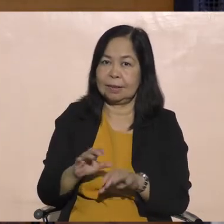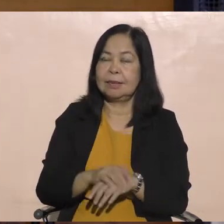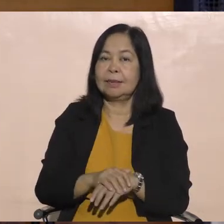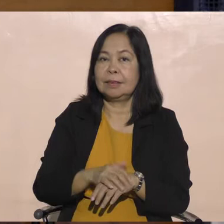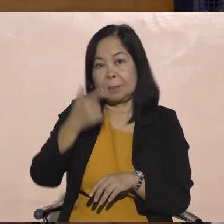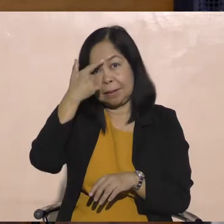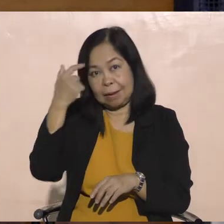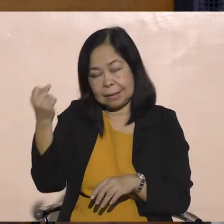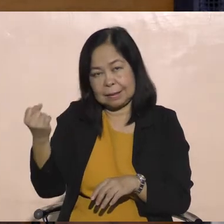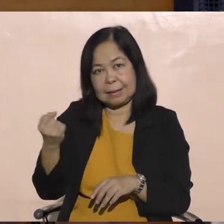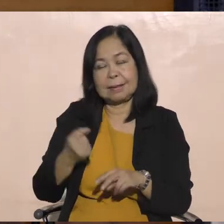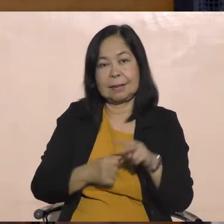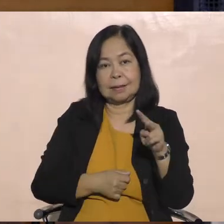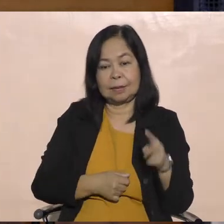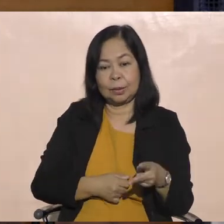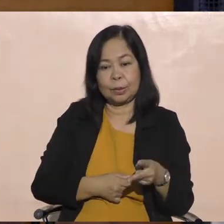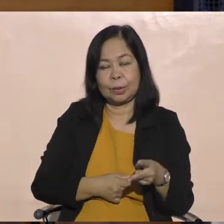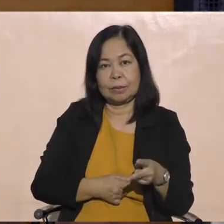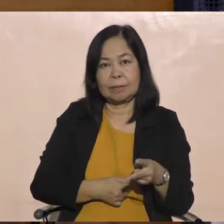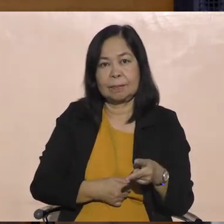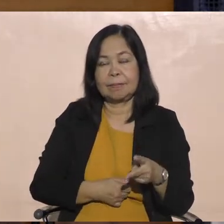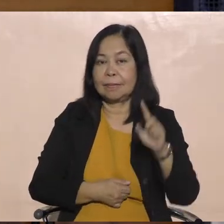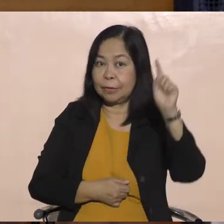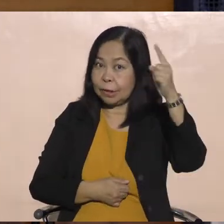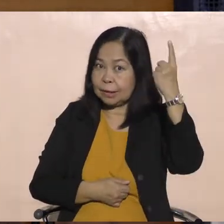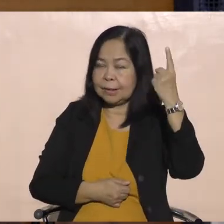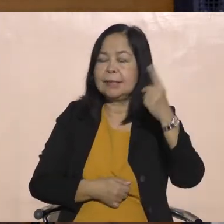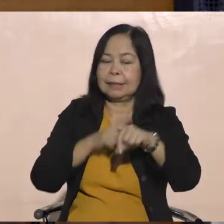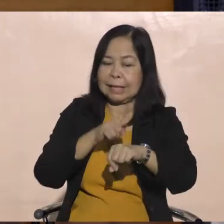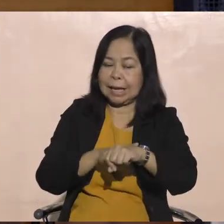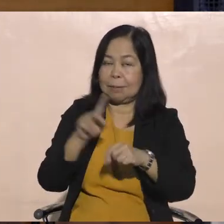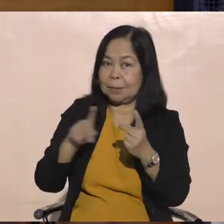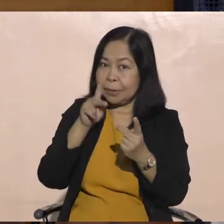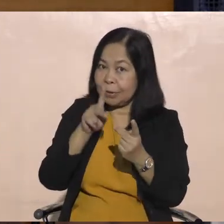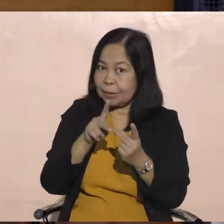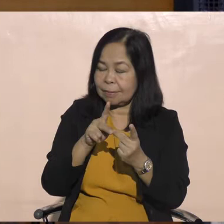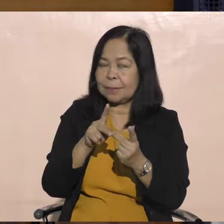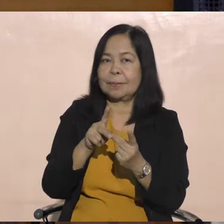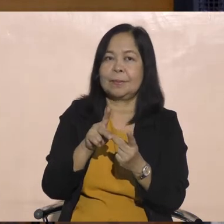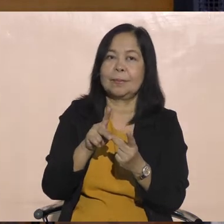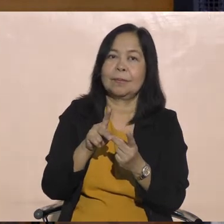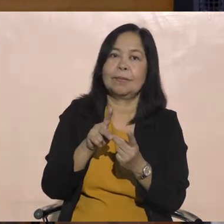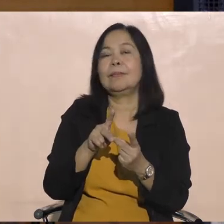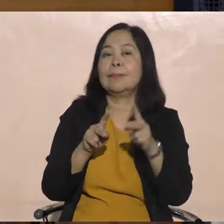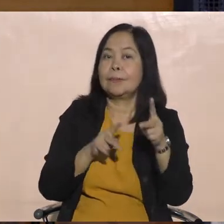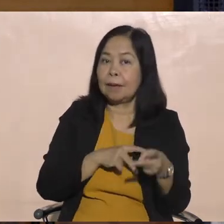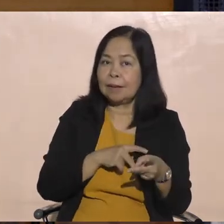buhat because He is always, you know, His timing is always perfect. Dalaygo ng